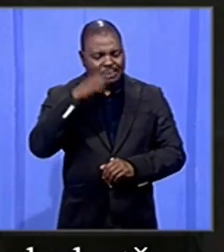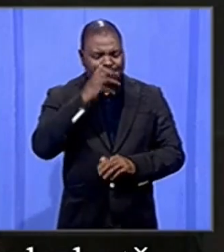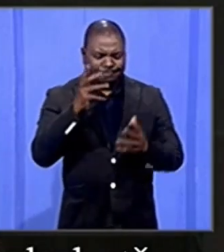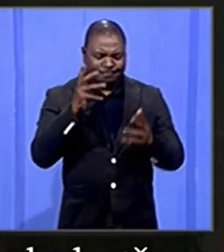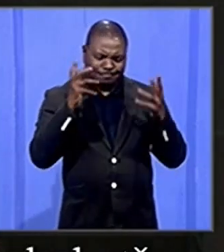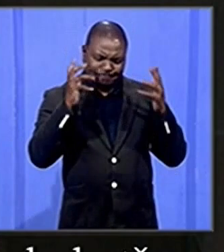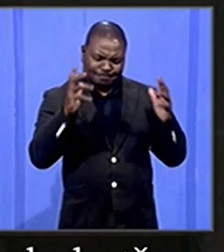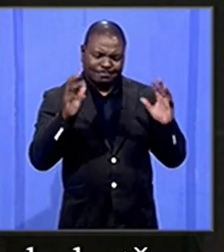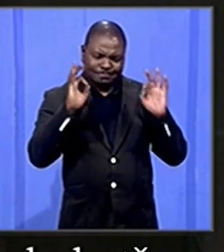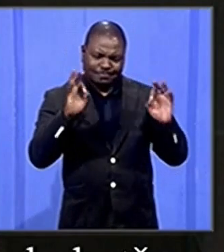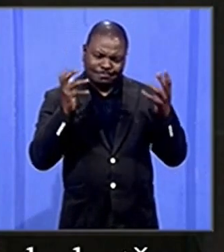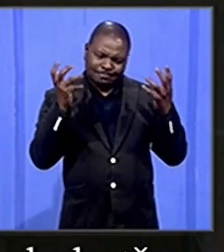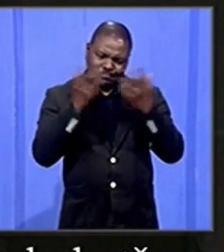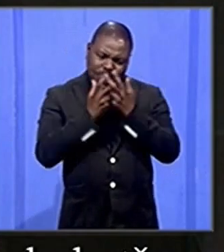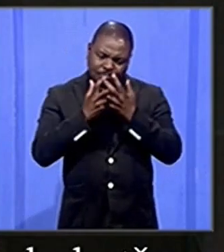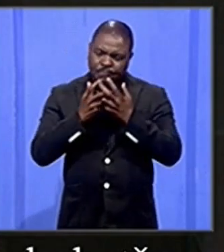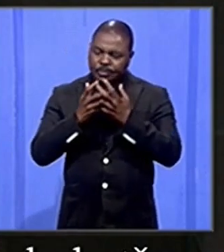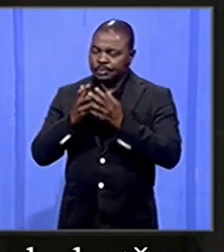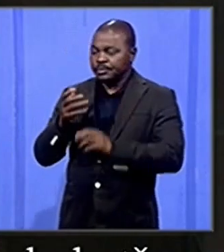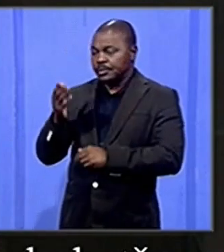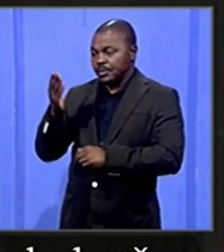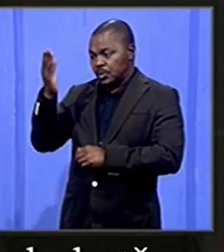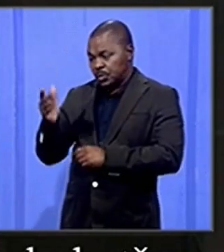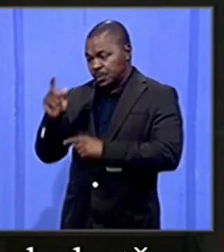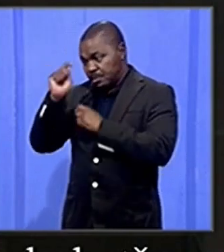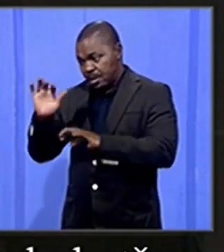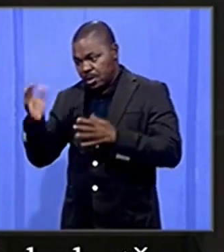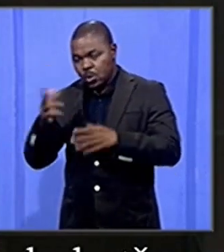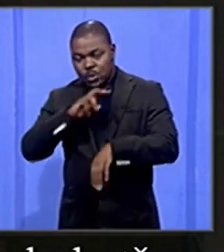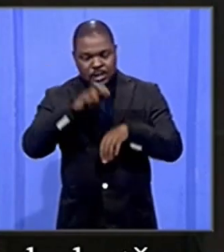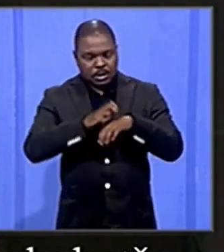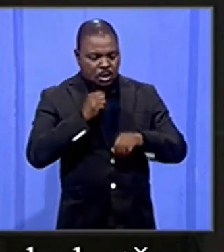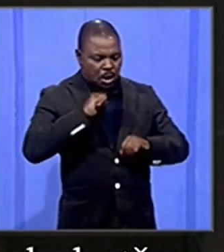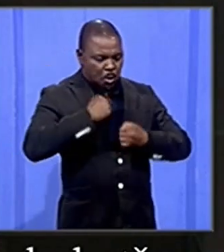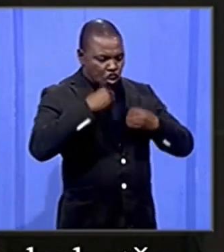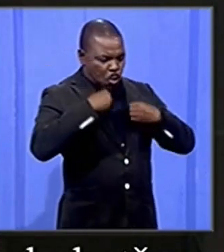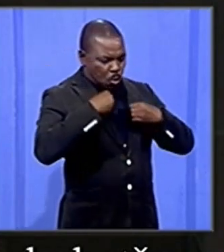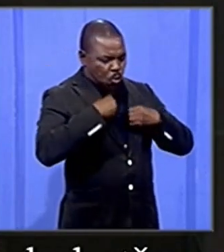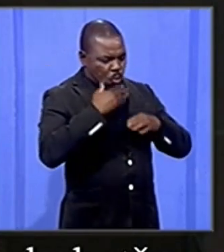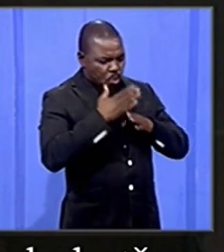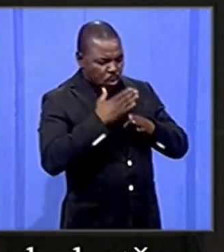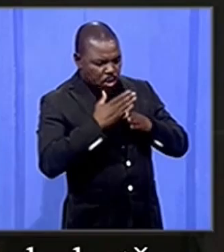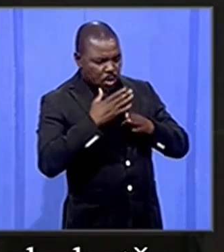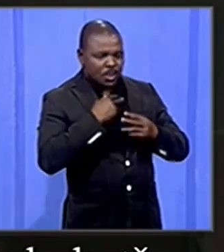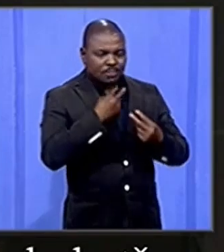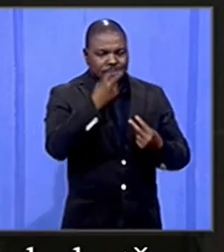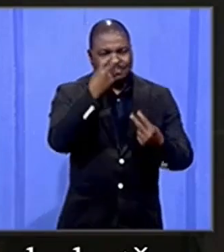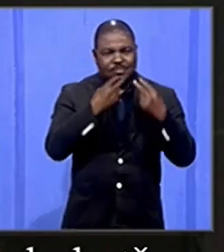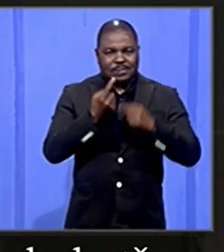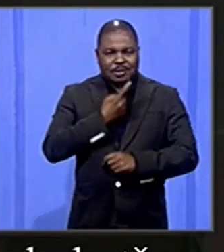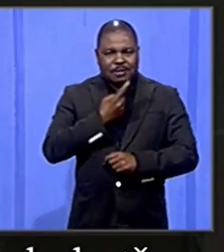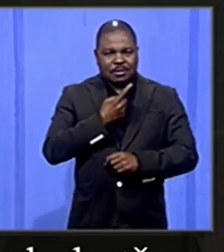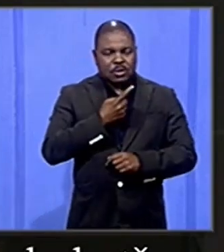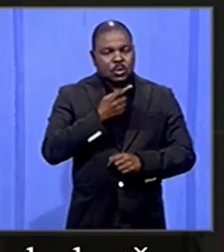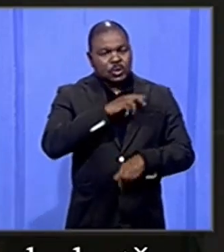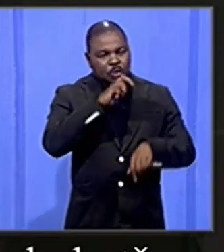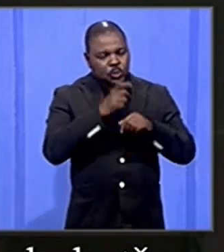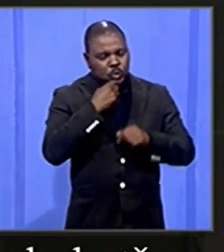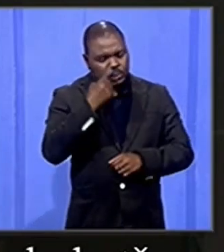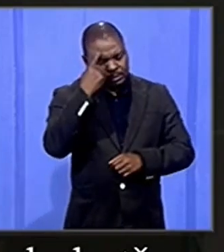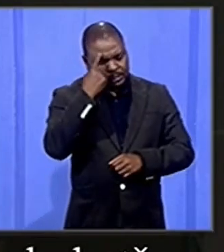Pravin is to reflect on our own actions, to consider what we can and should each